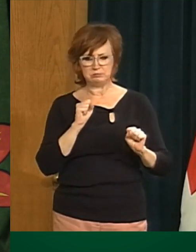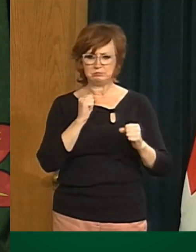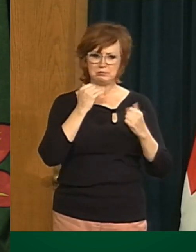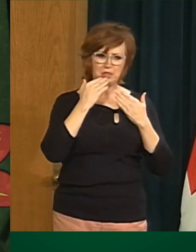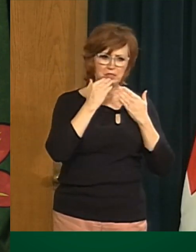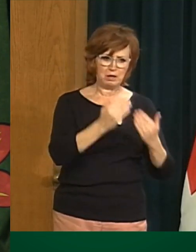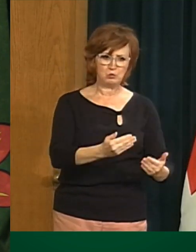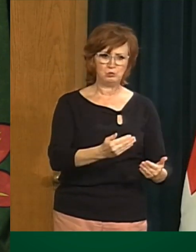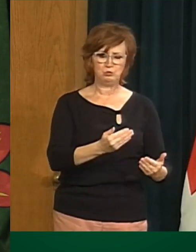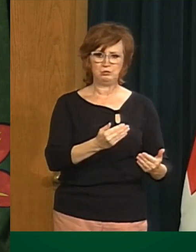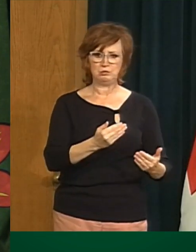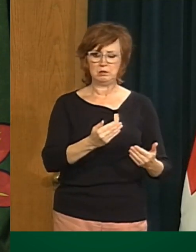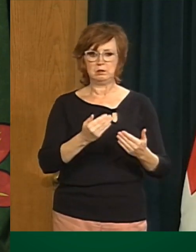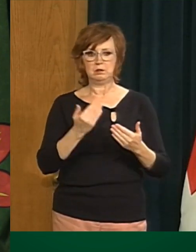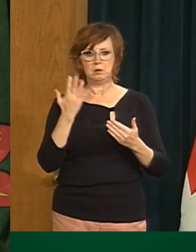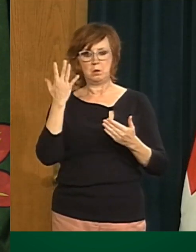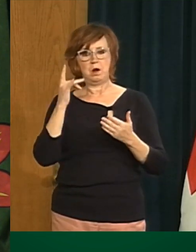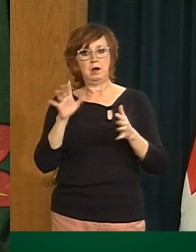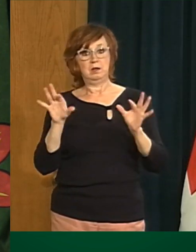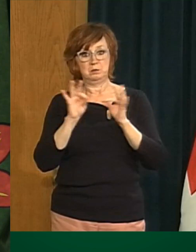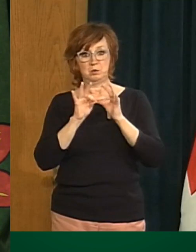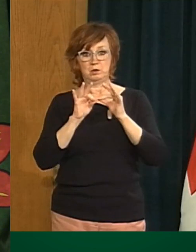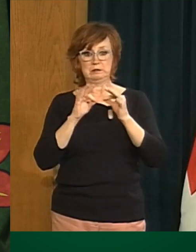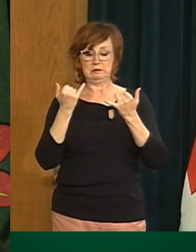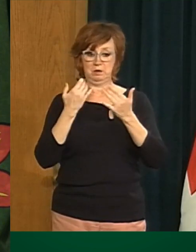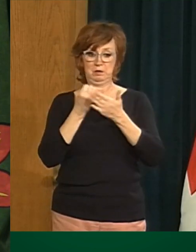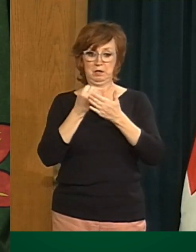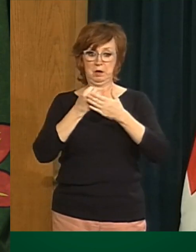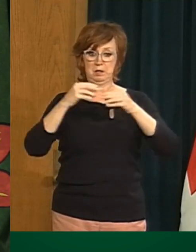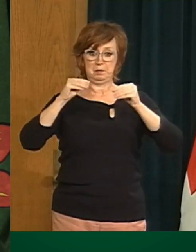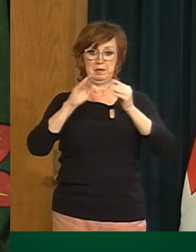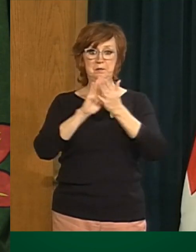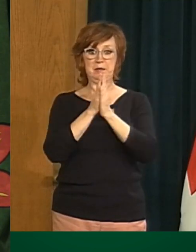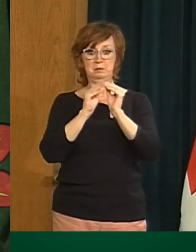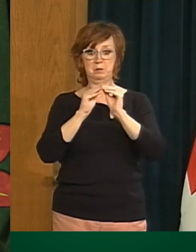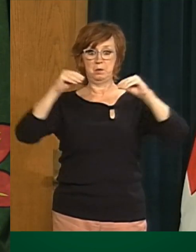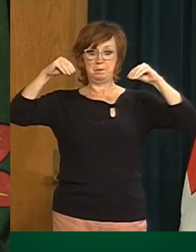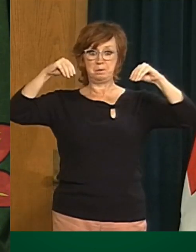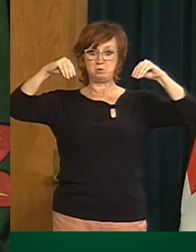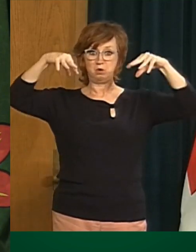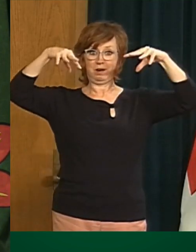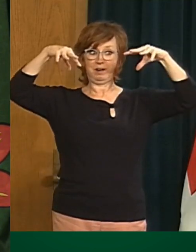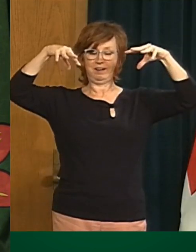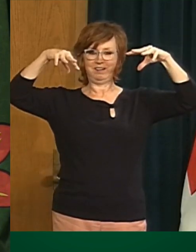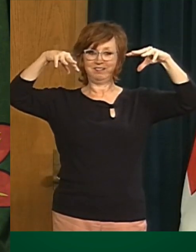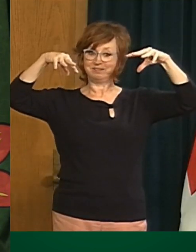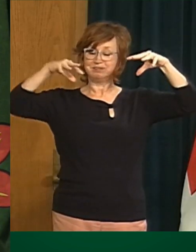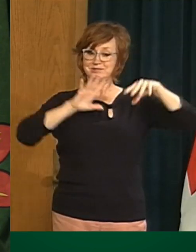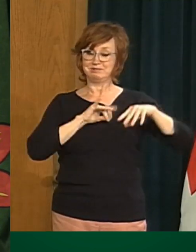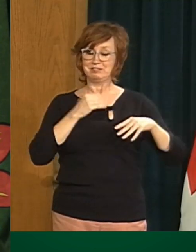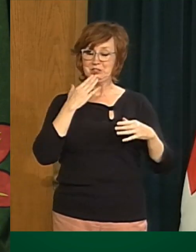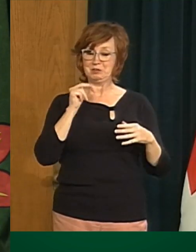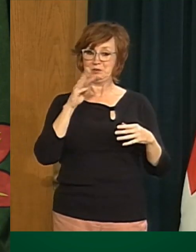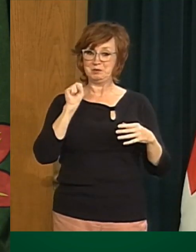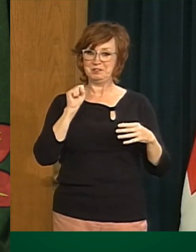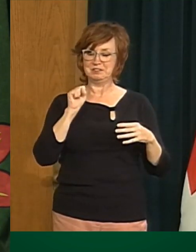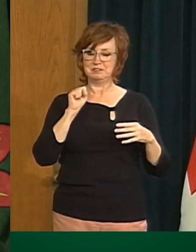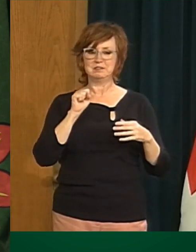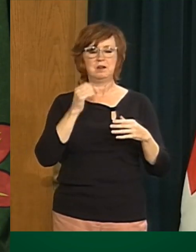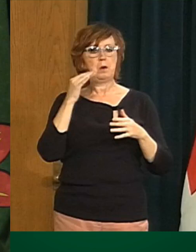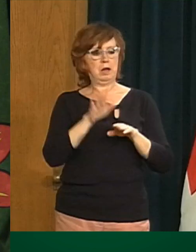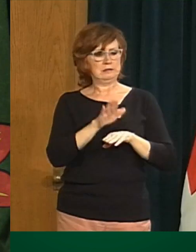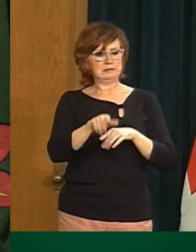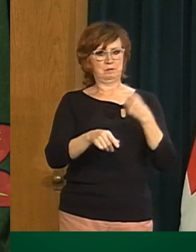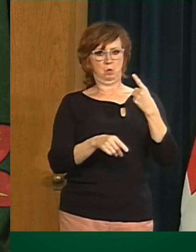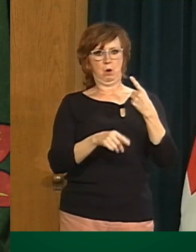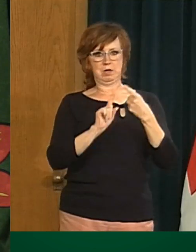bit on our economy. Today is the start of phase one of the Reopen Saskatchewan plan, which means that some medical offices, such